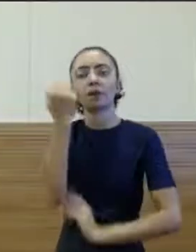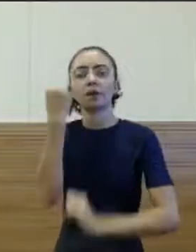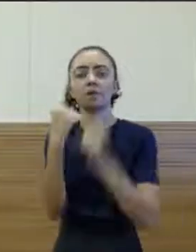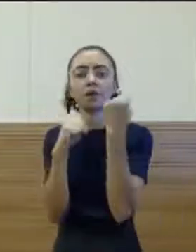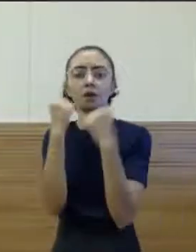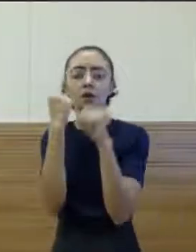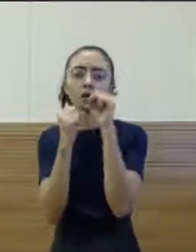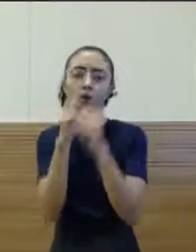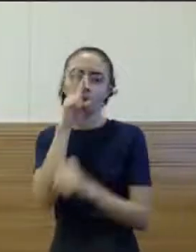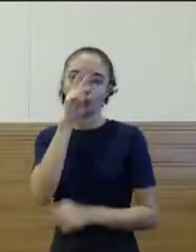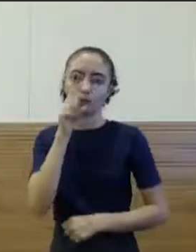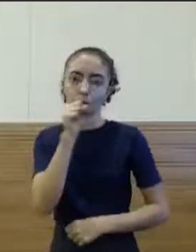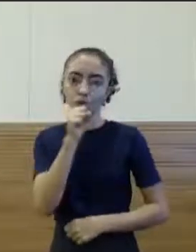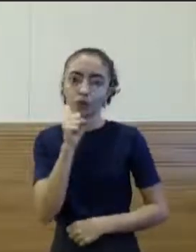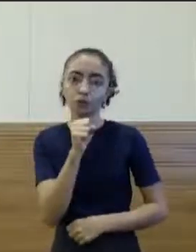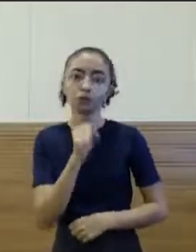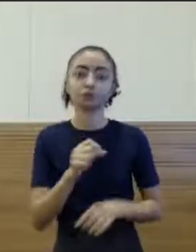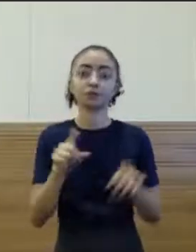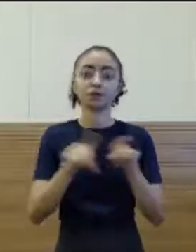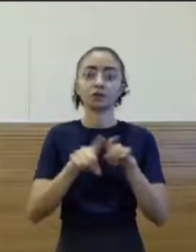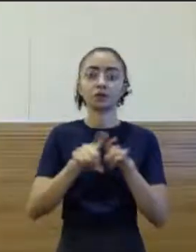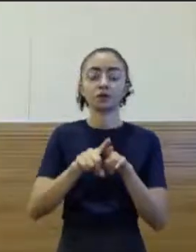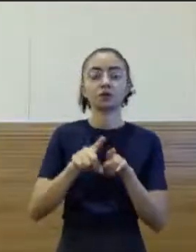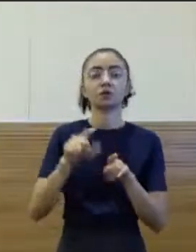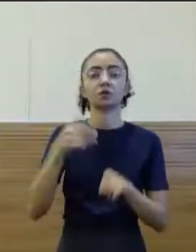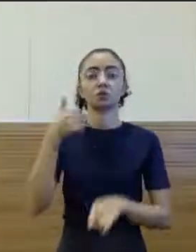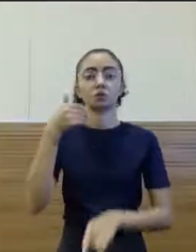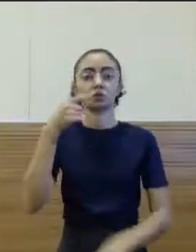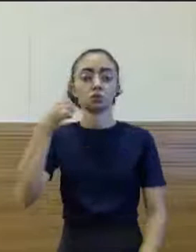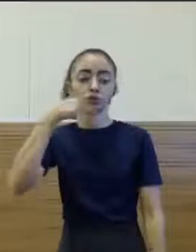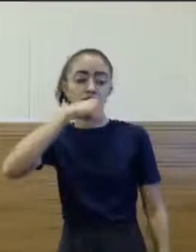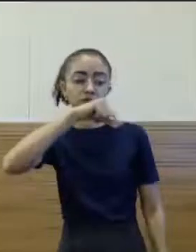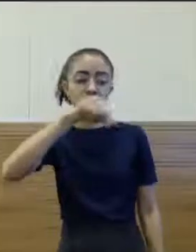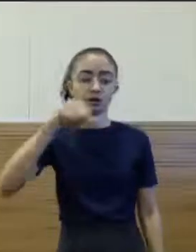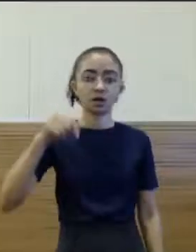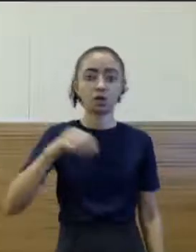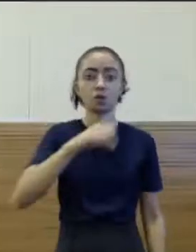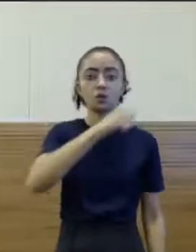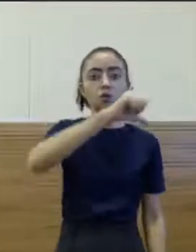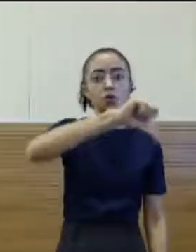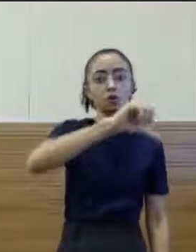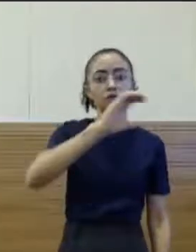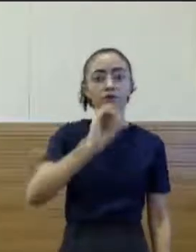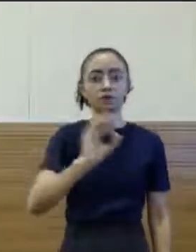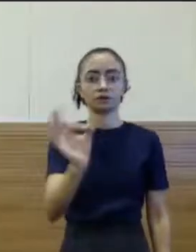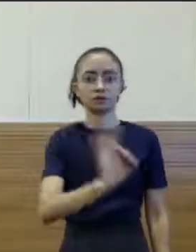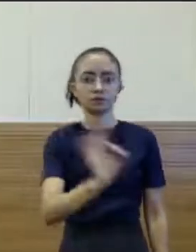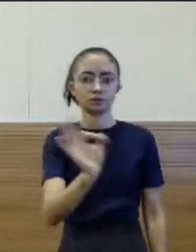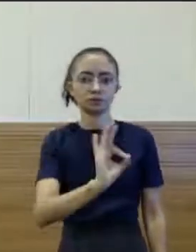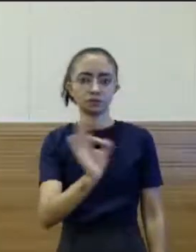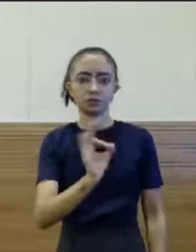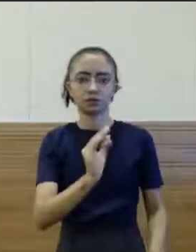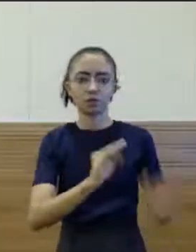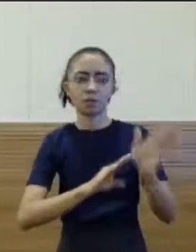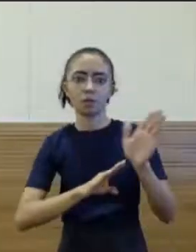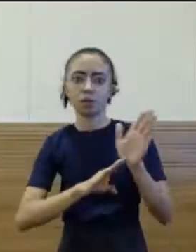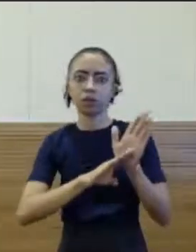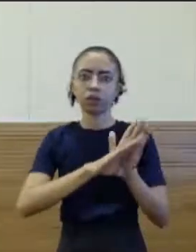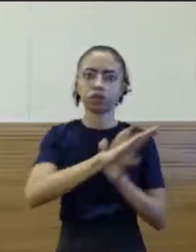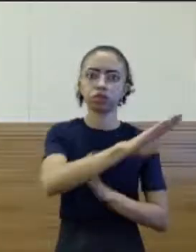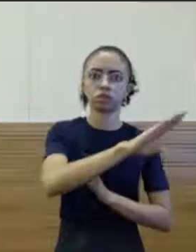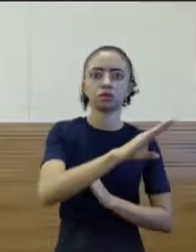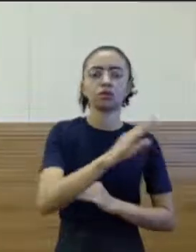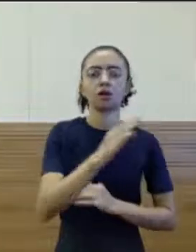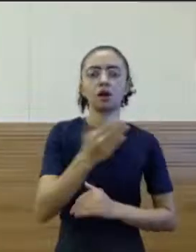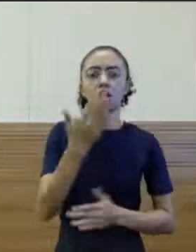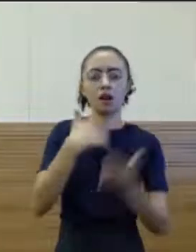the case of sodium, 90% of the children would consume above the